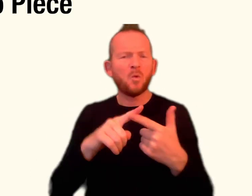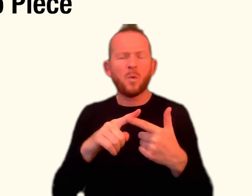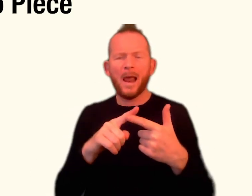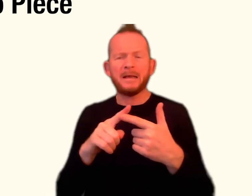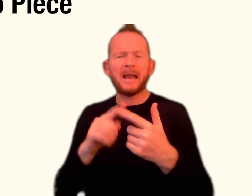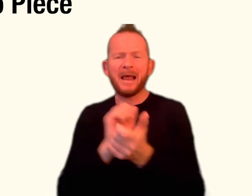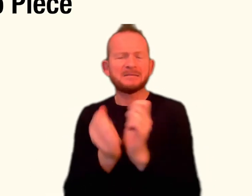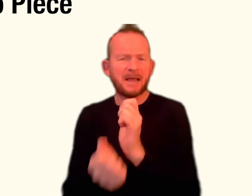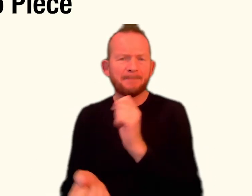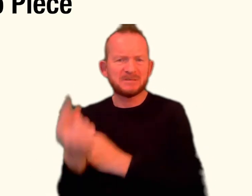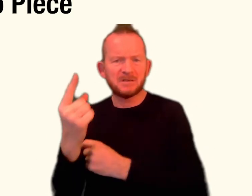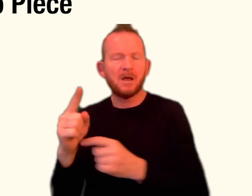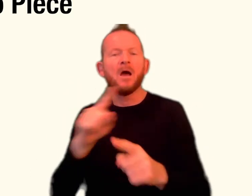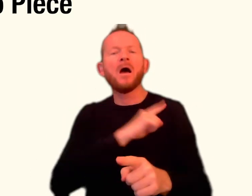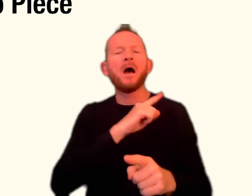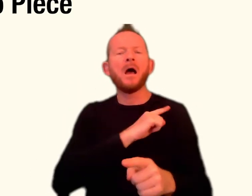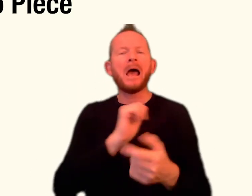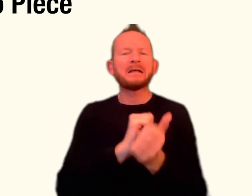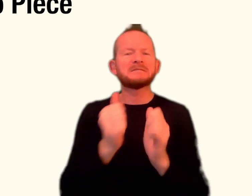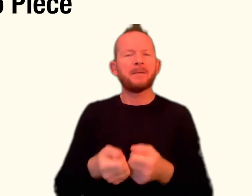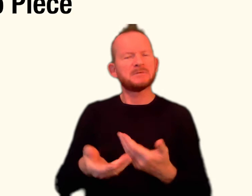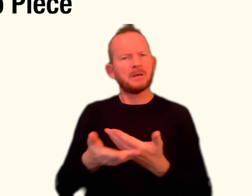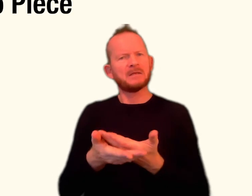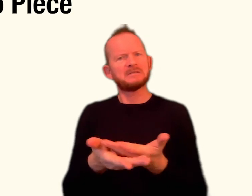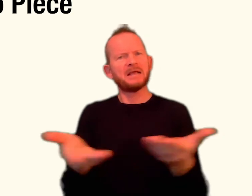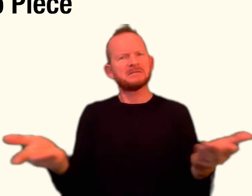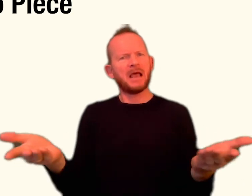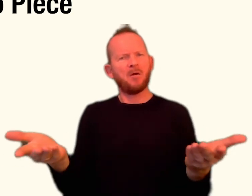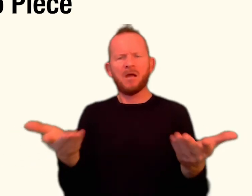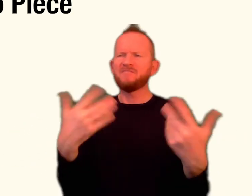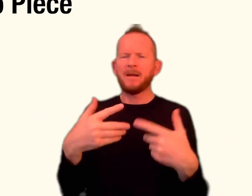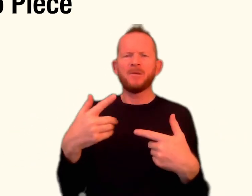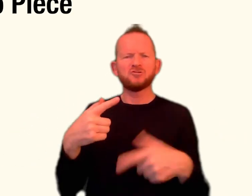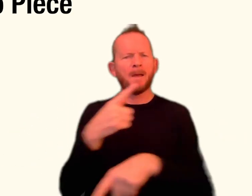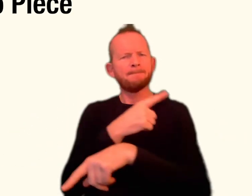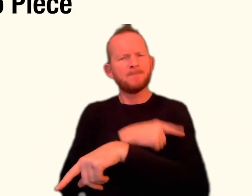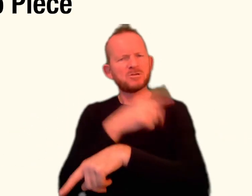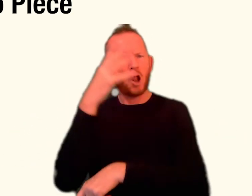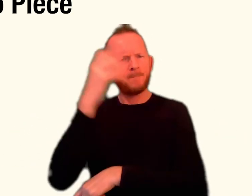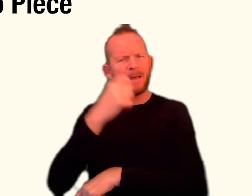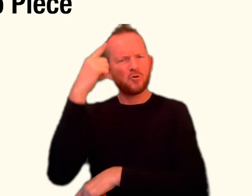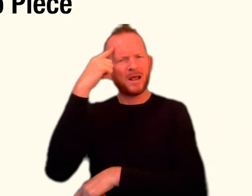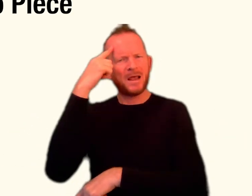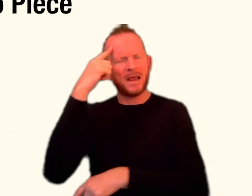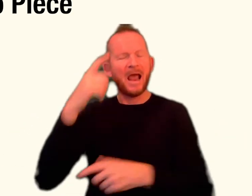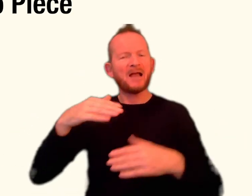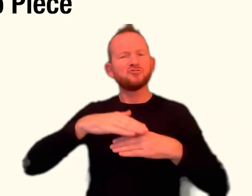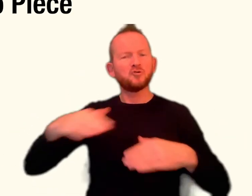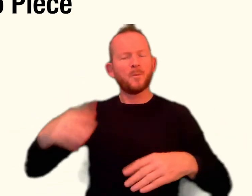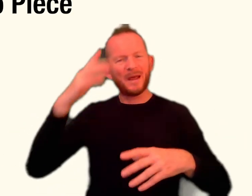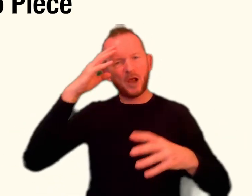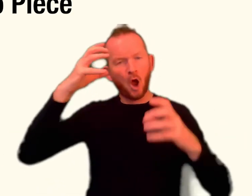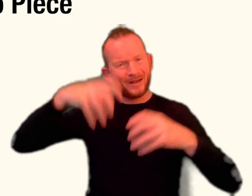exams, because the way the exams are set out, they rely very much on memory, and children with those cognitive processing will